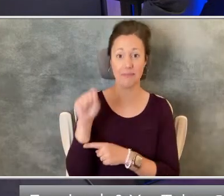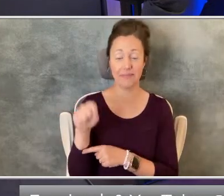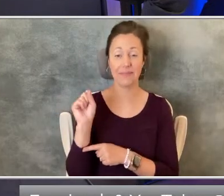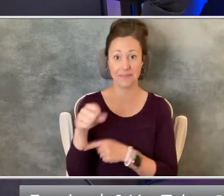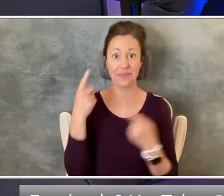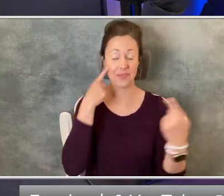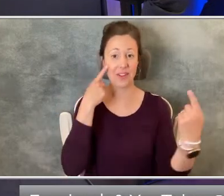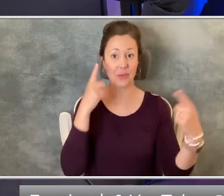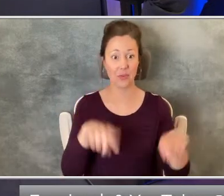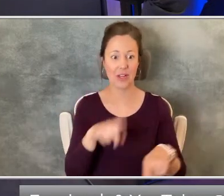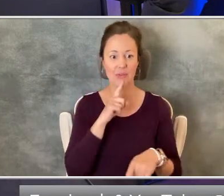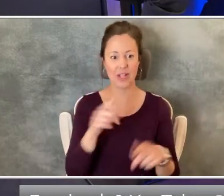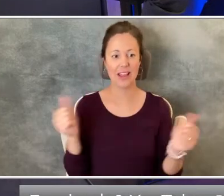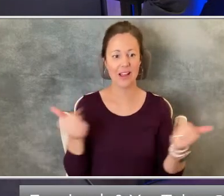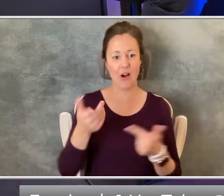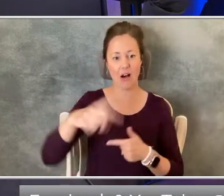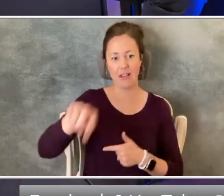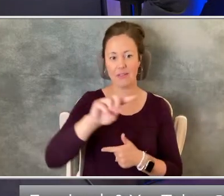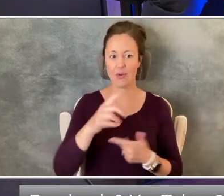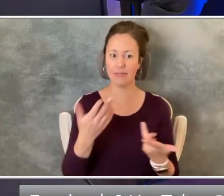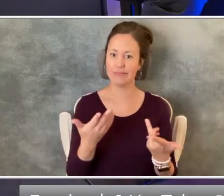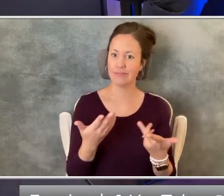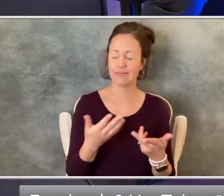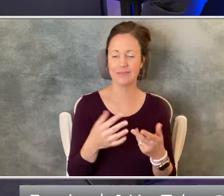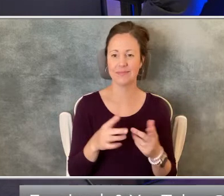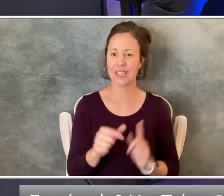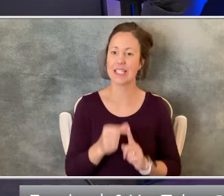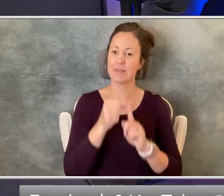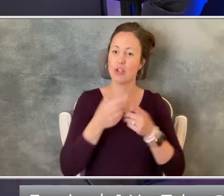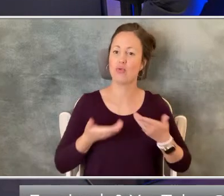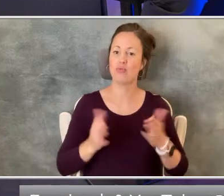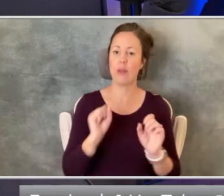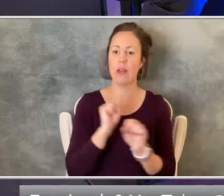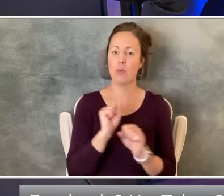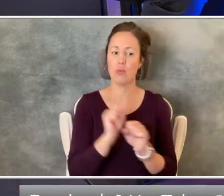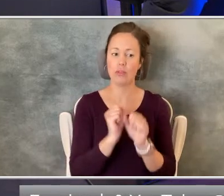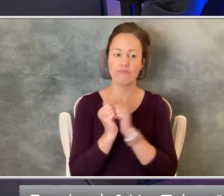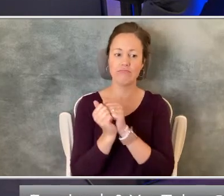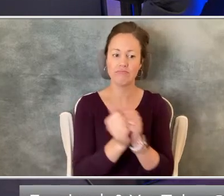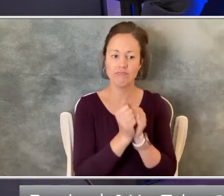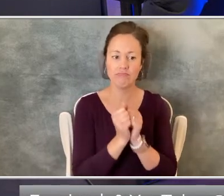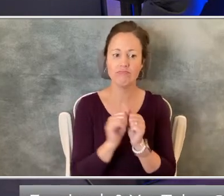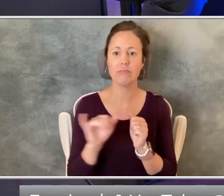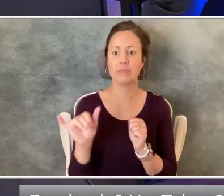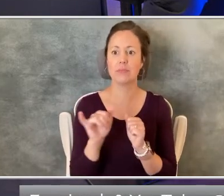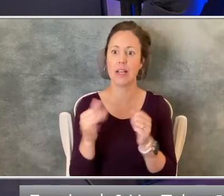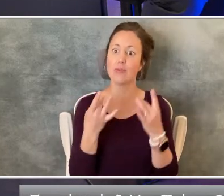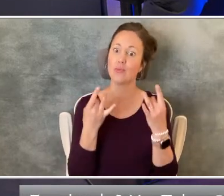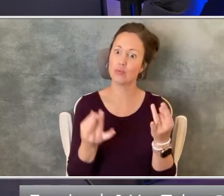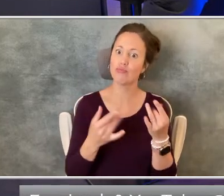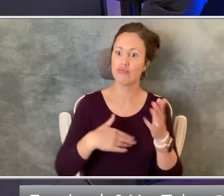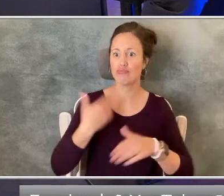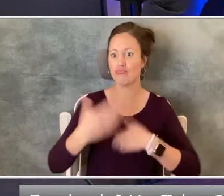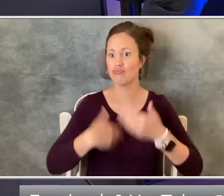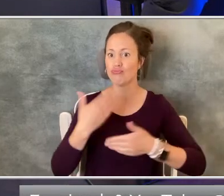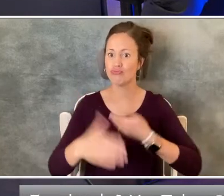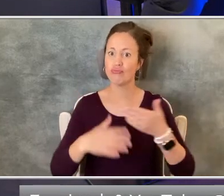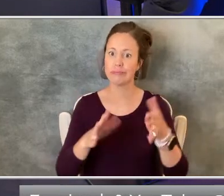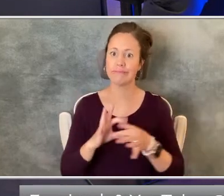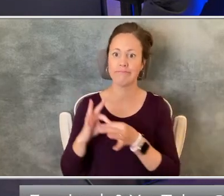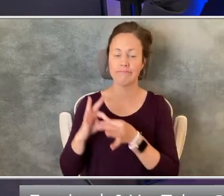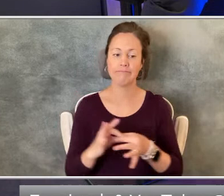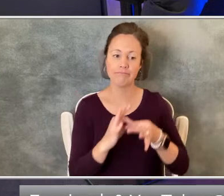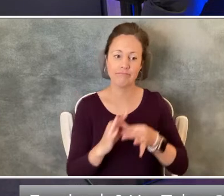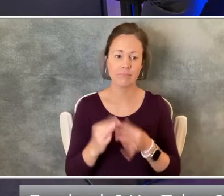you all have such an intricate way of working like a common, you're like one piece of machinery working together to save this patient's